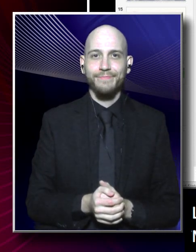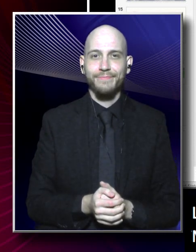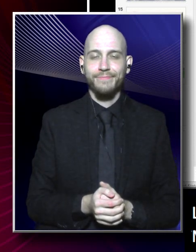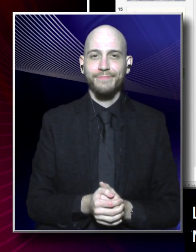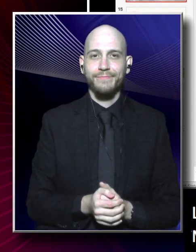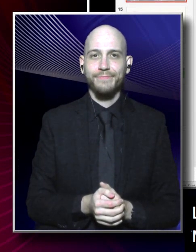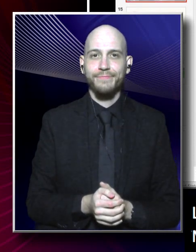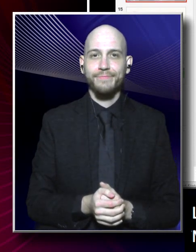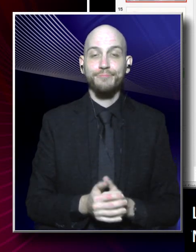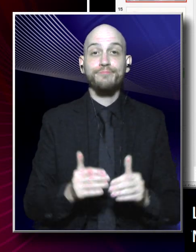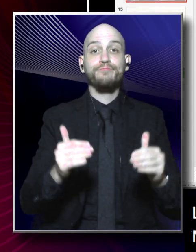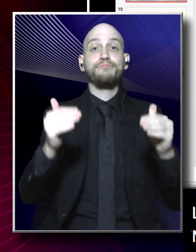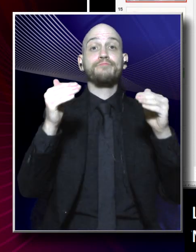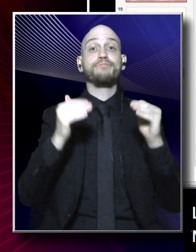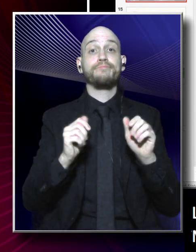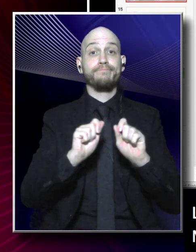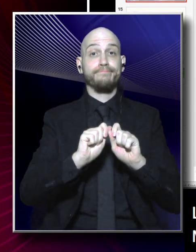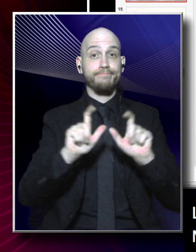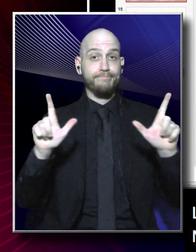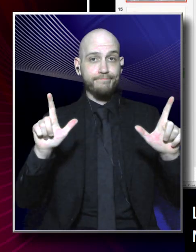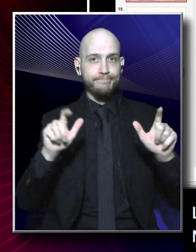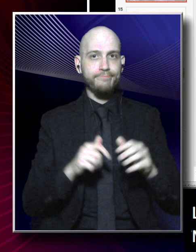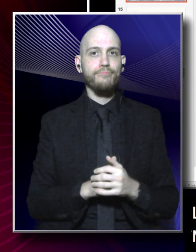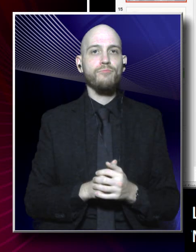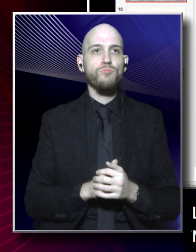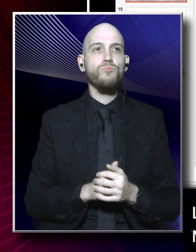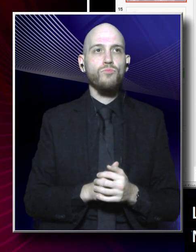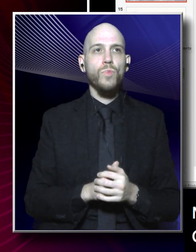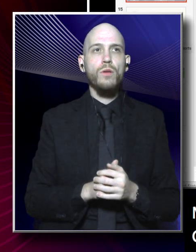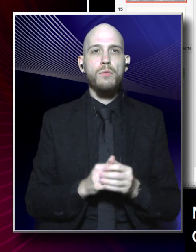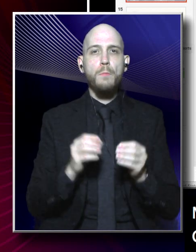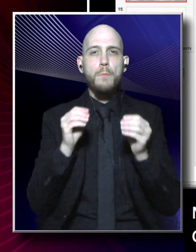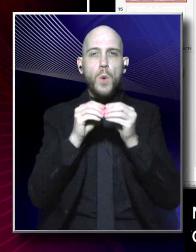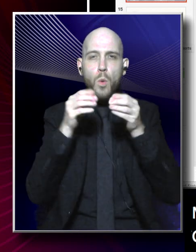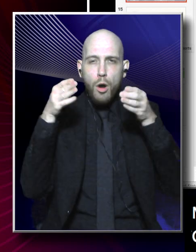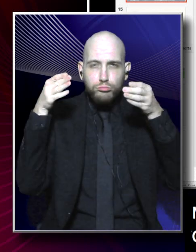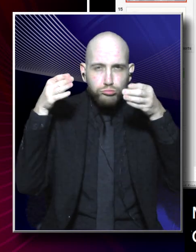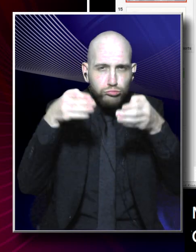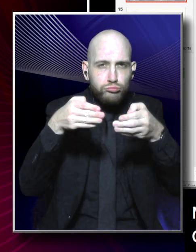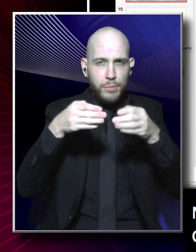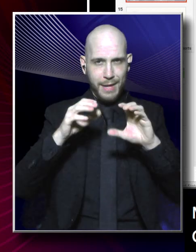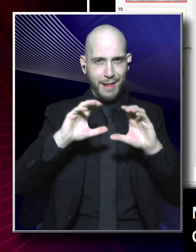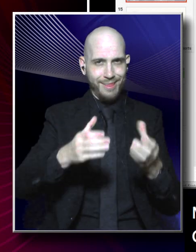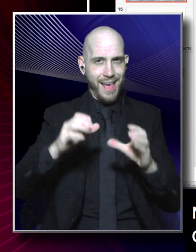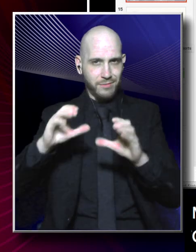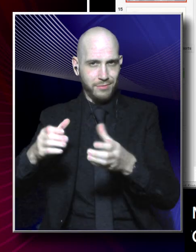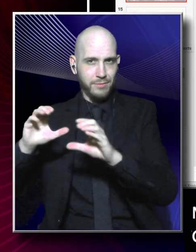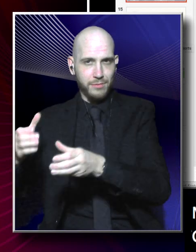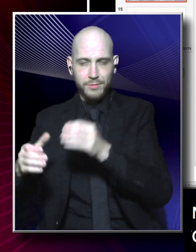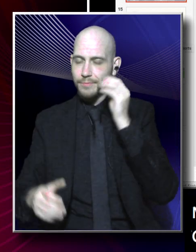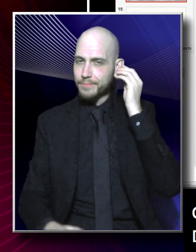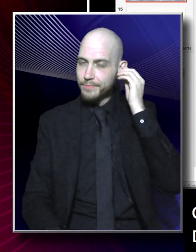If we go to the next slide, we're going to get a little more granular and look at class data.